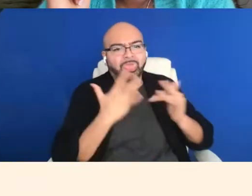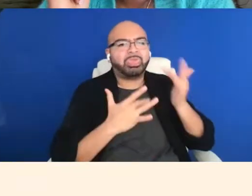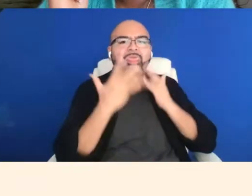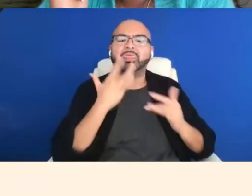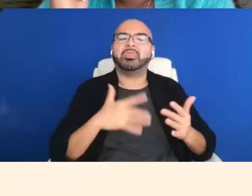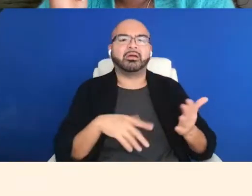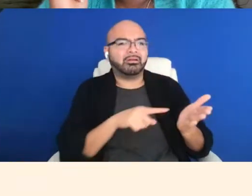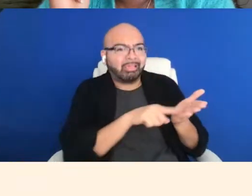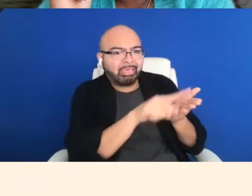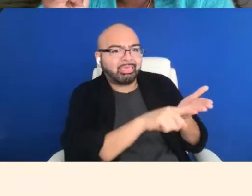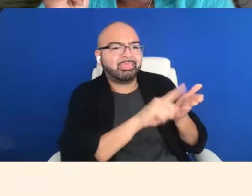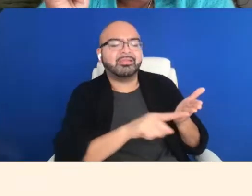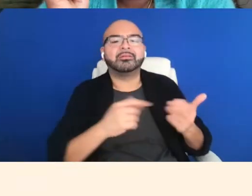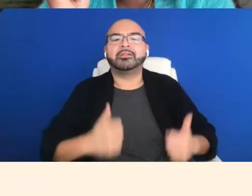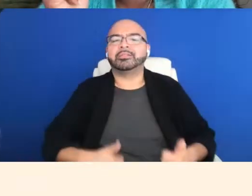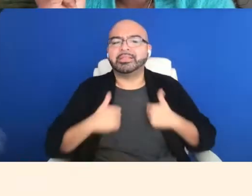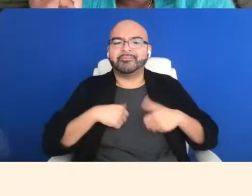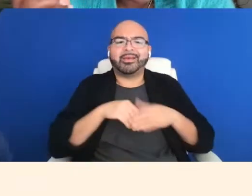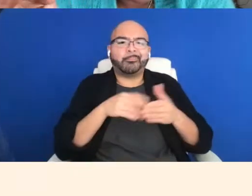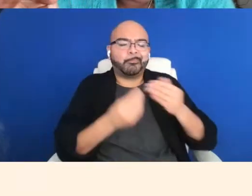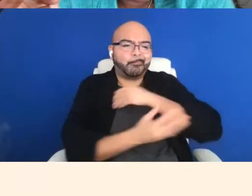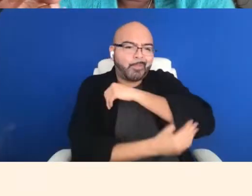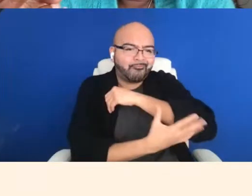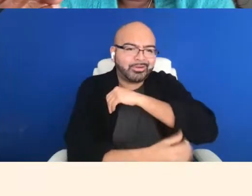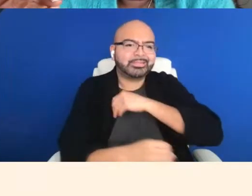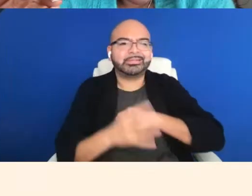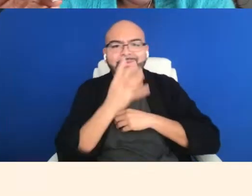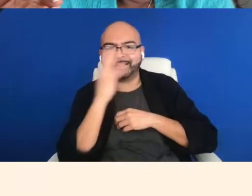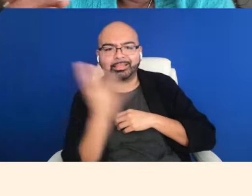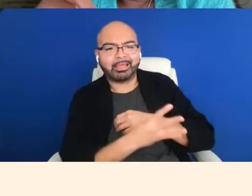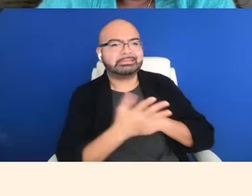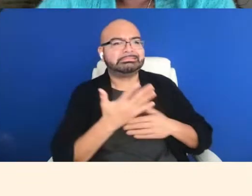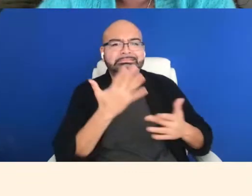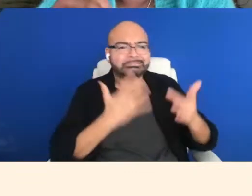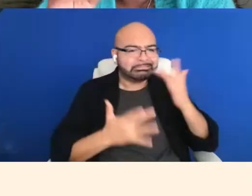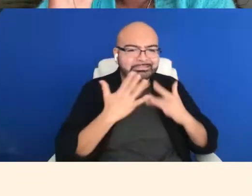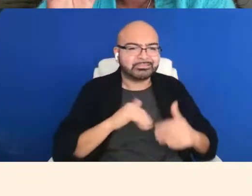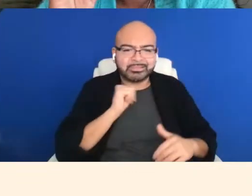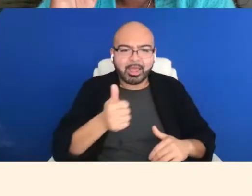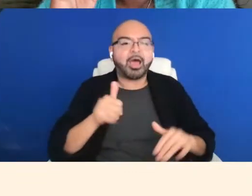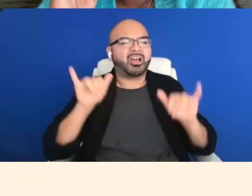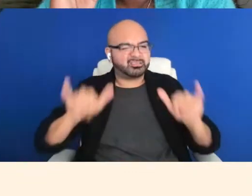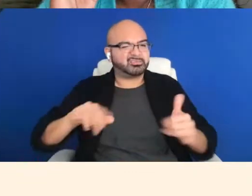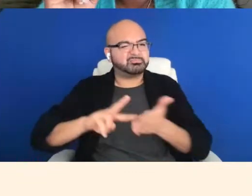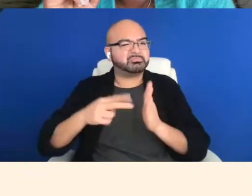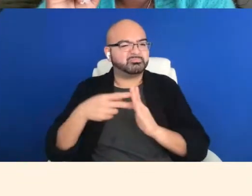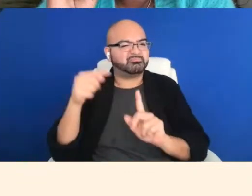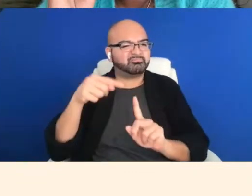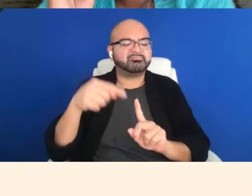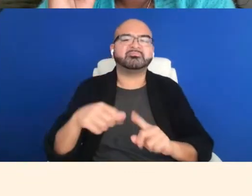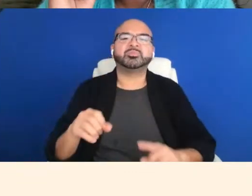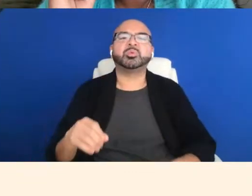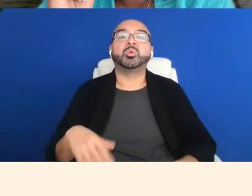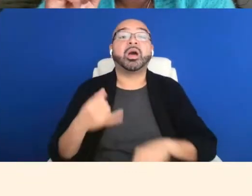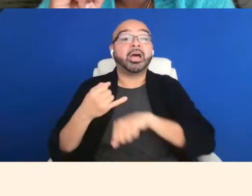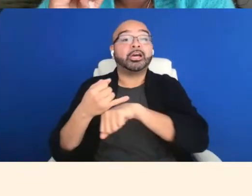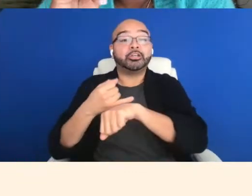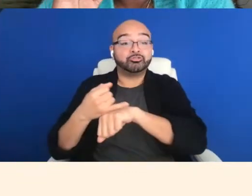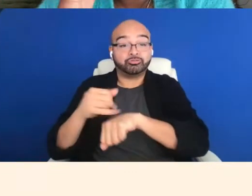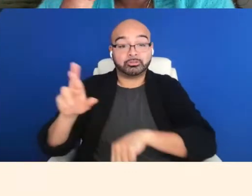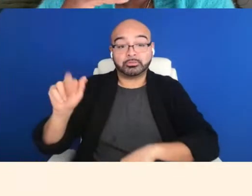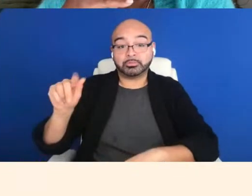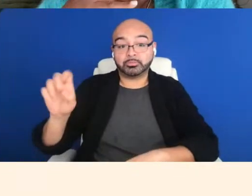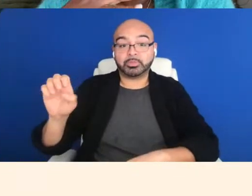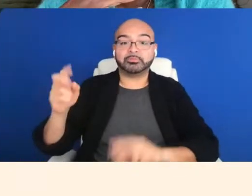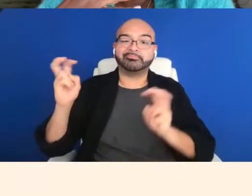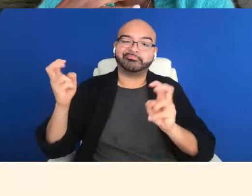in poverty or neglect, right? And so those interest rates that are